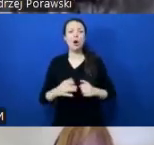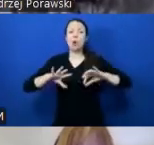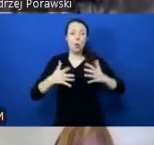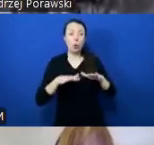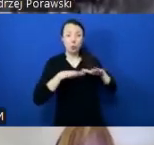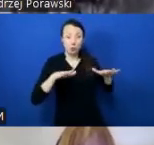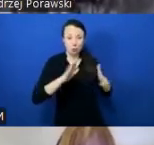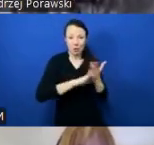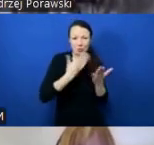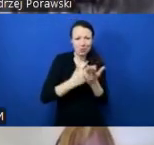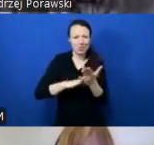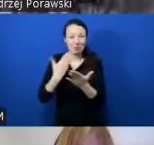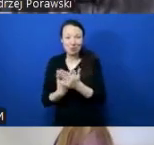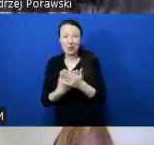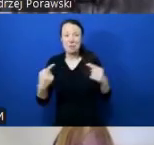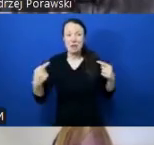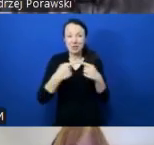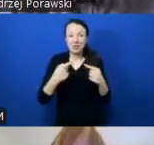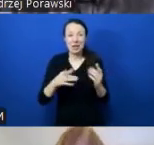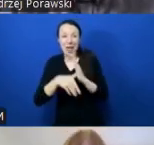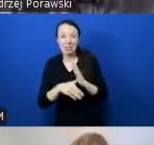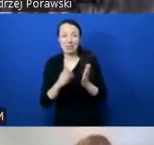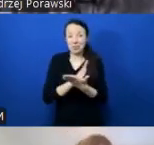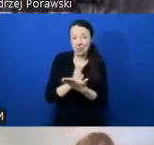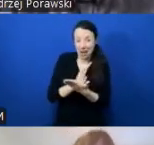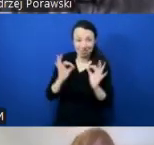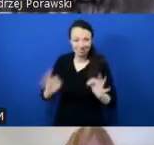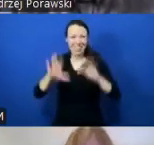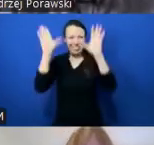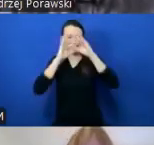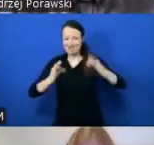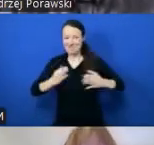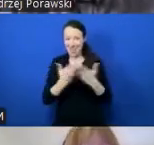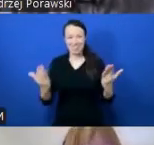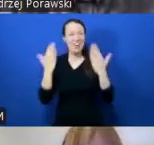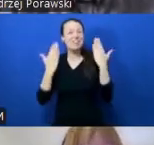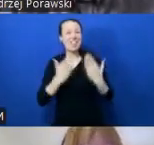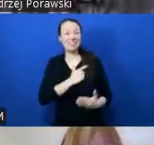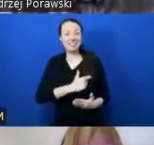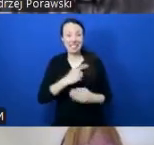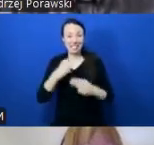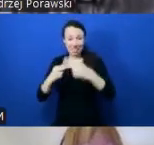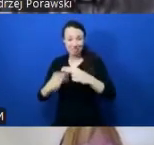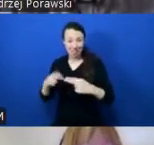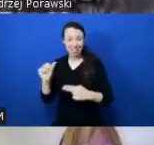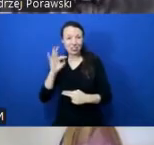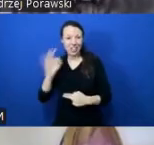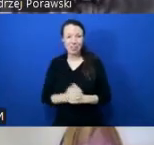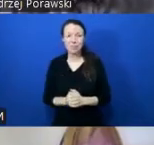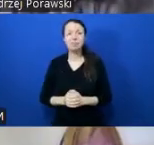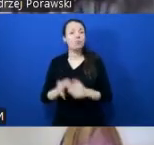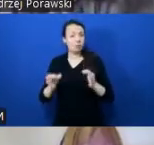Poland. So a lot of practical solutions for middle-sized cities. Ladies and gentlemen, welcome everyone to our